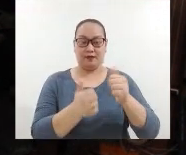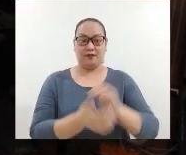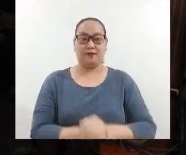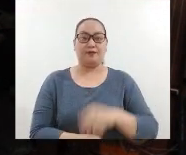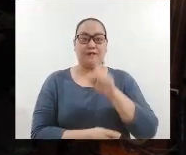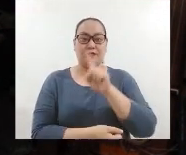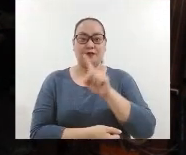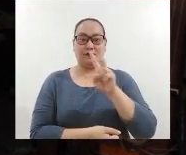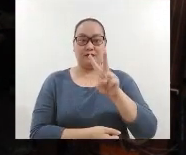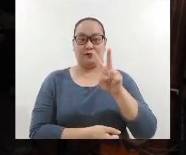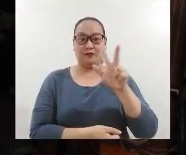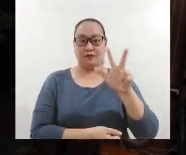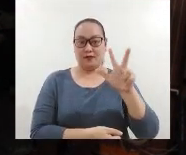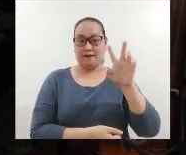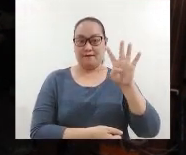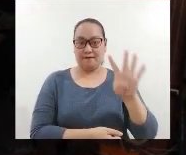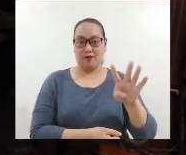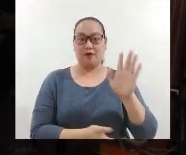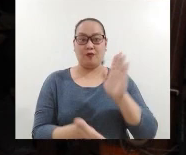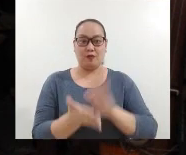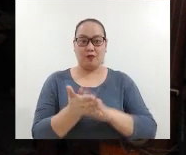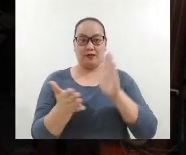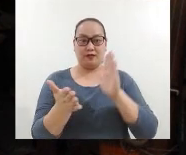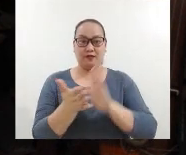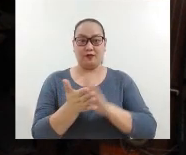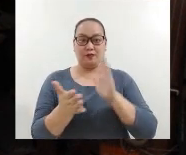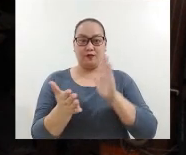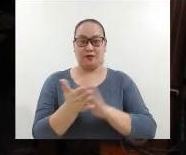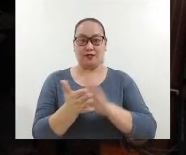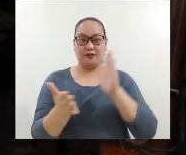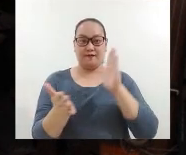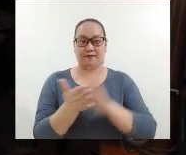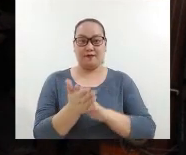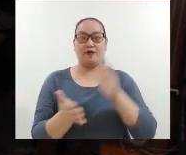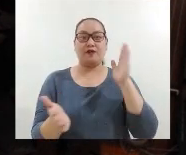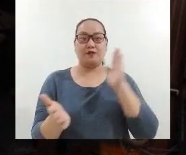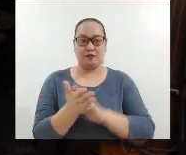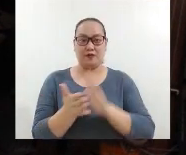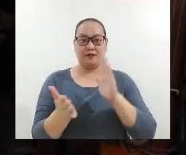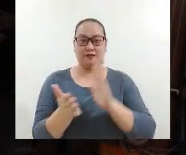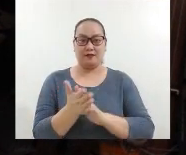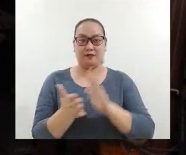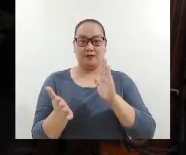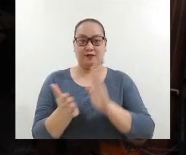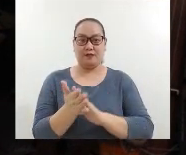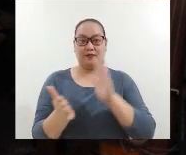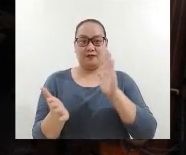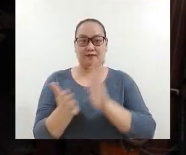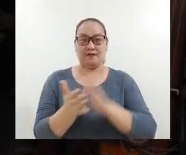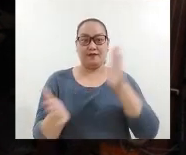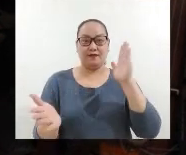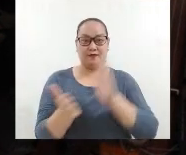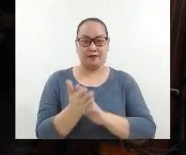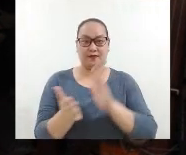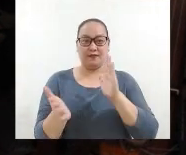And 1, 2, 3, 4. 1, 2, 3. Again?